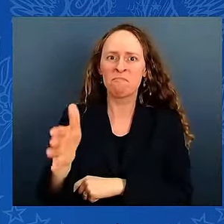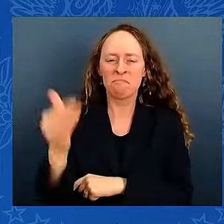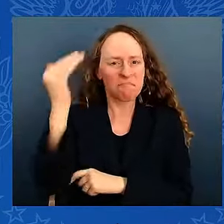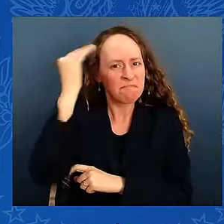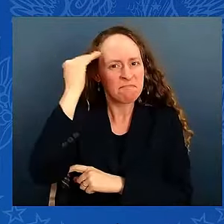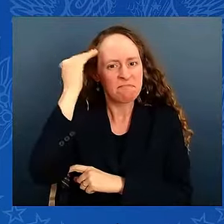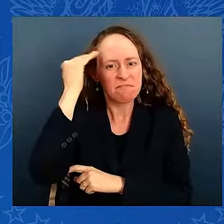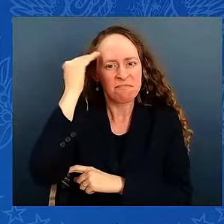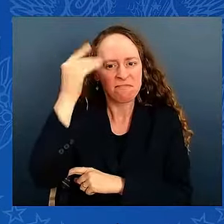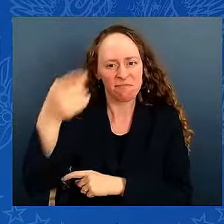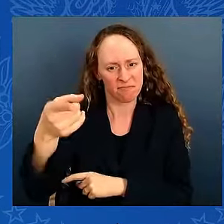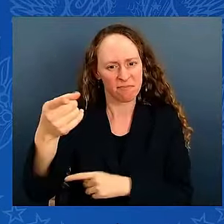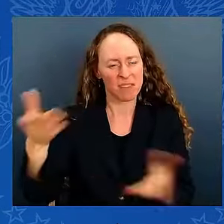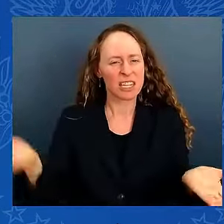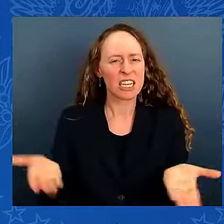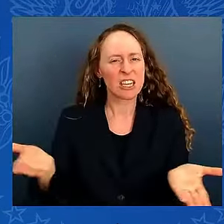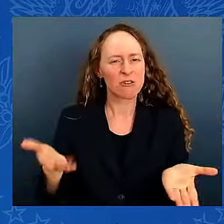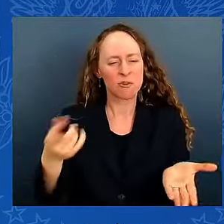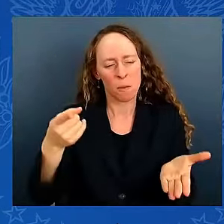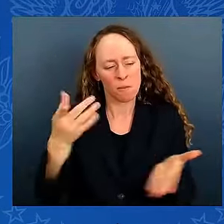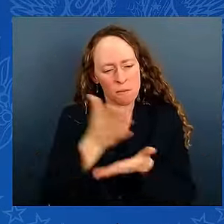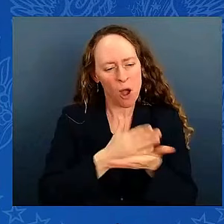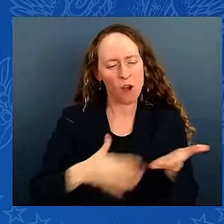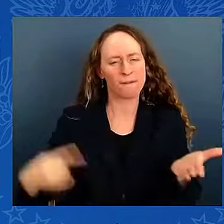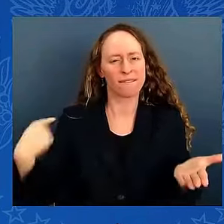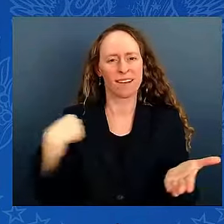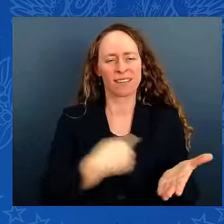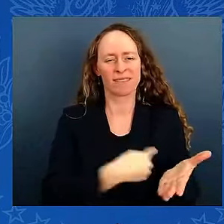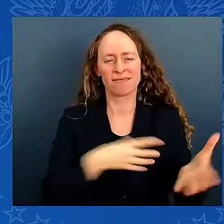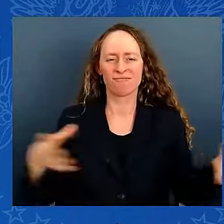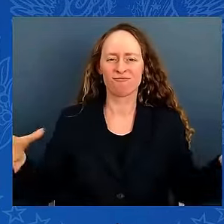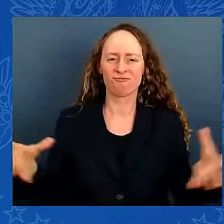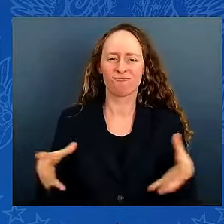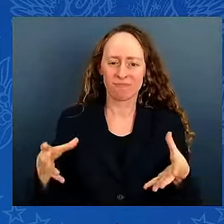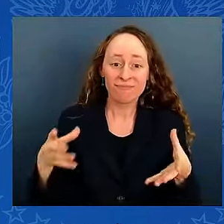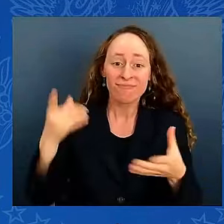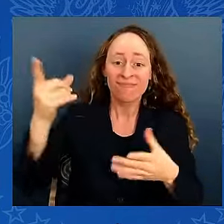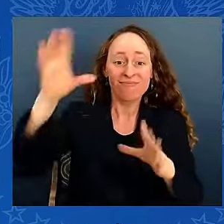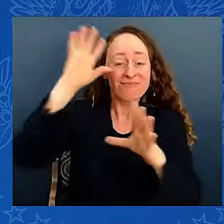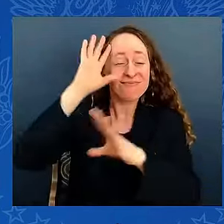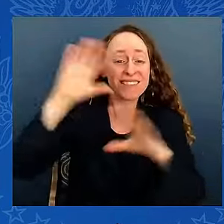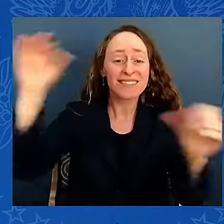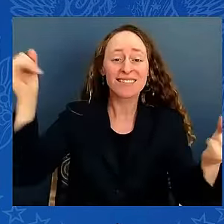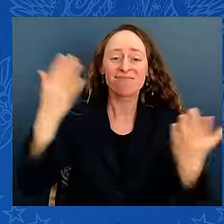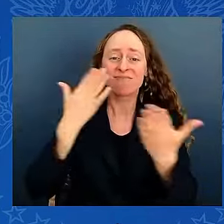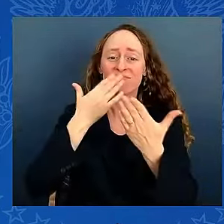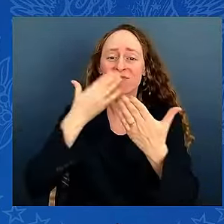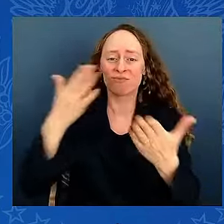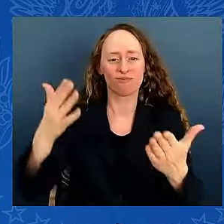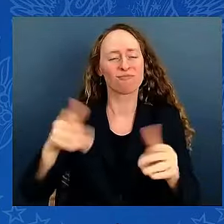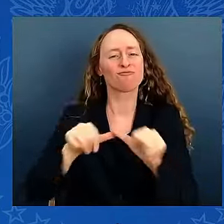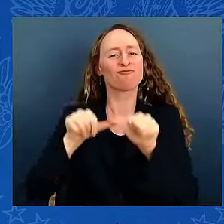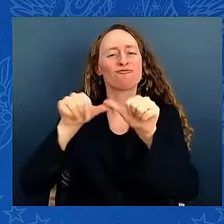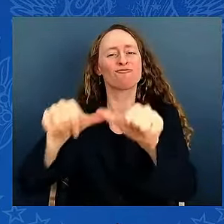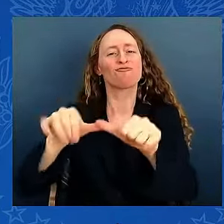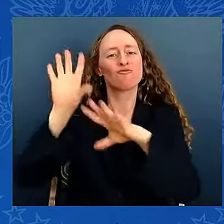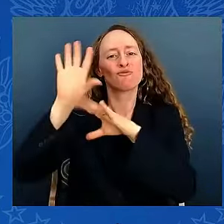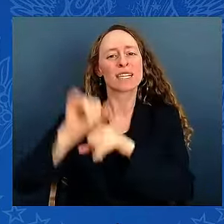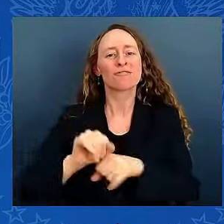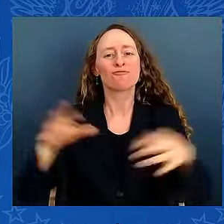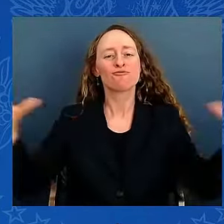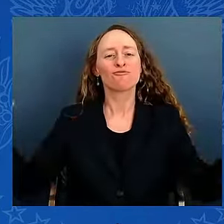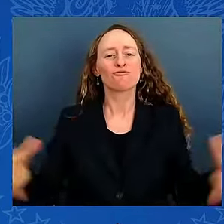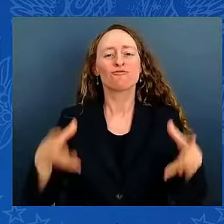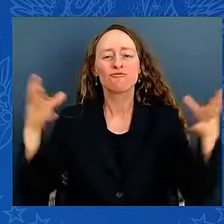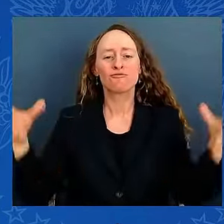you for continuing this tradition of welcoming Olympians and Paralympians to the White House. We heard your cheers, and we felt